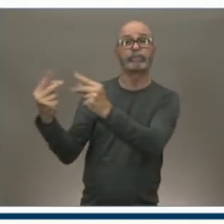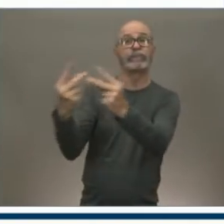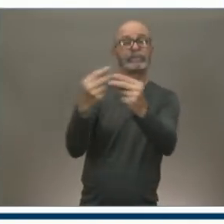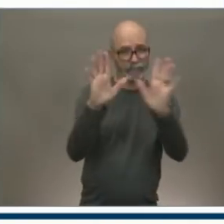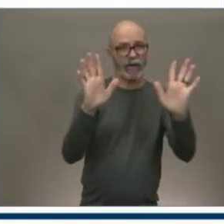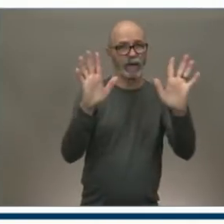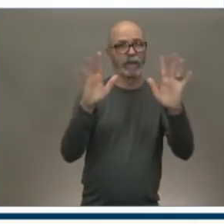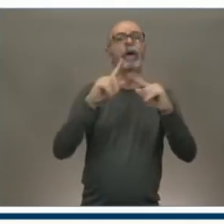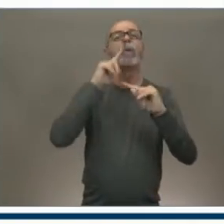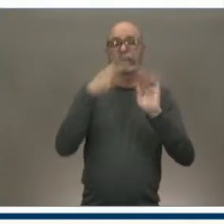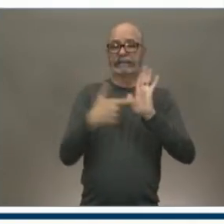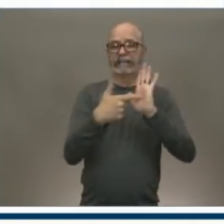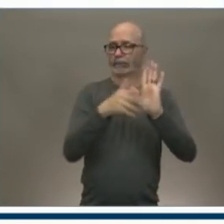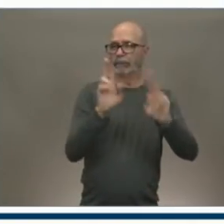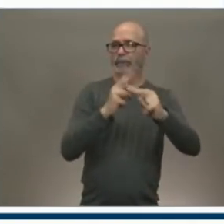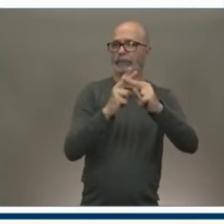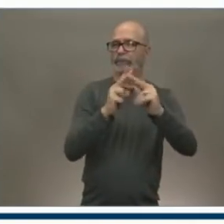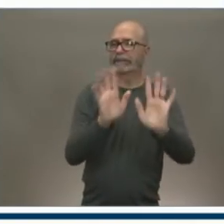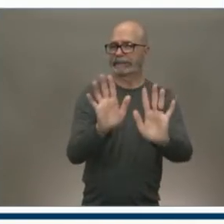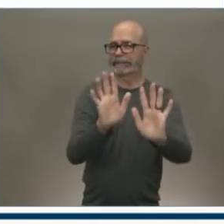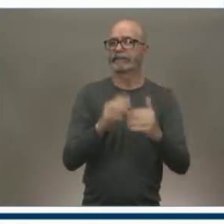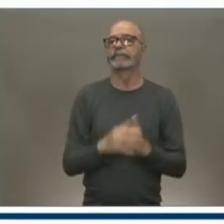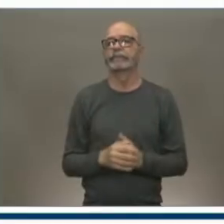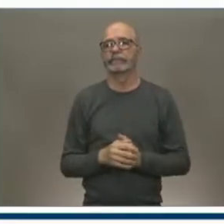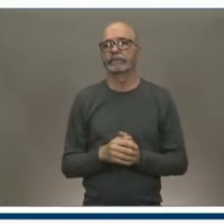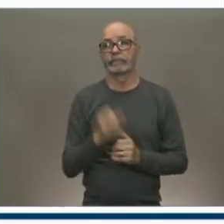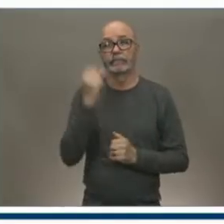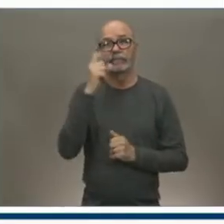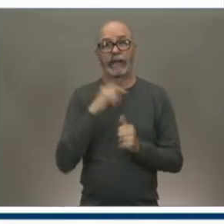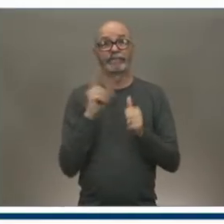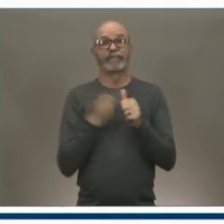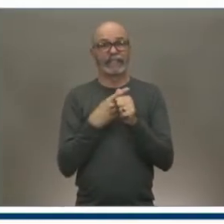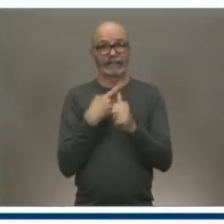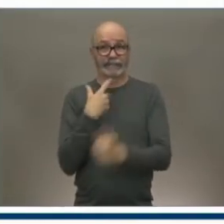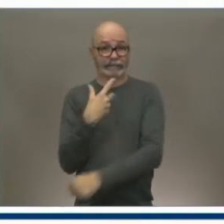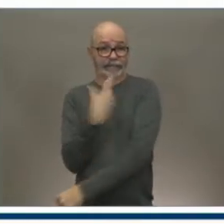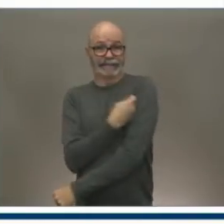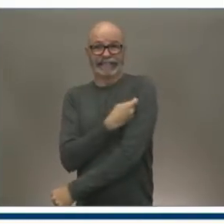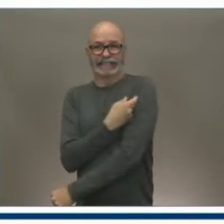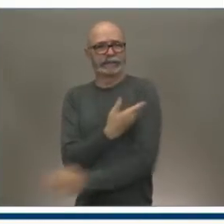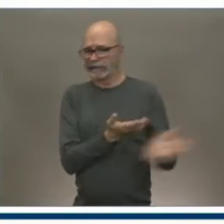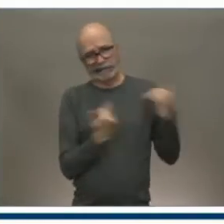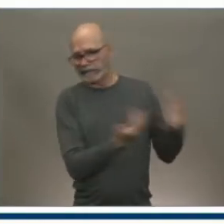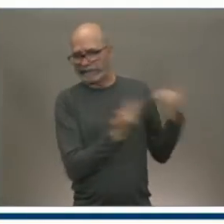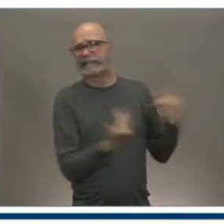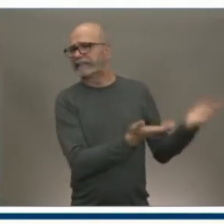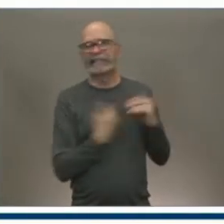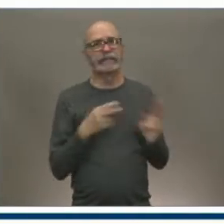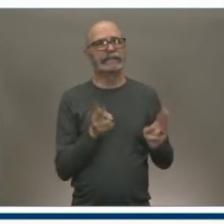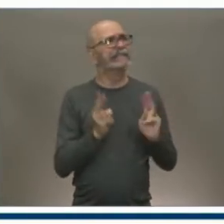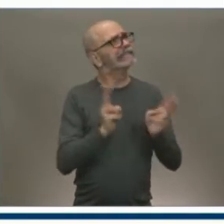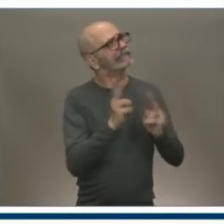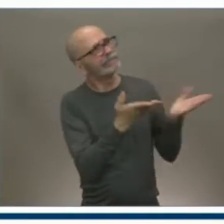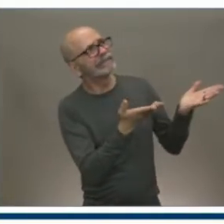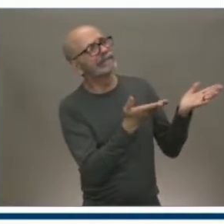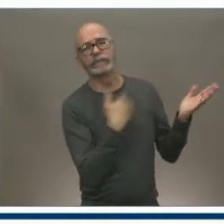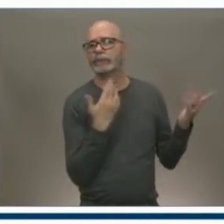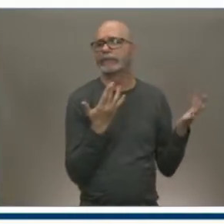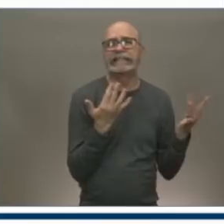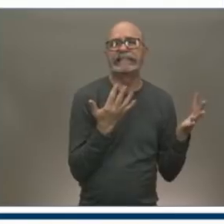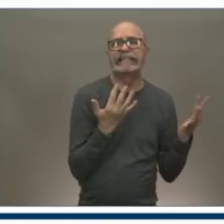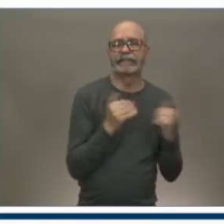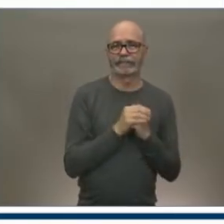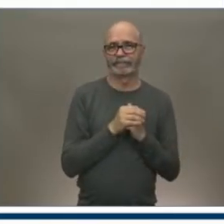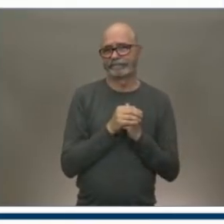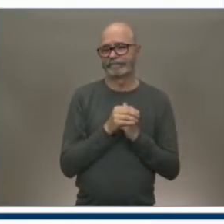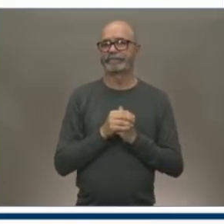We want to see those first shot numbers climb as well, but all of that will depend on supply. We're continuing to